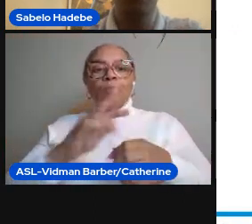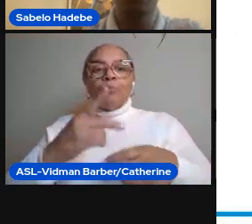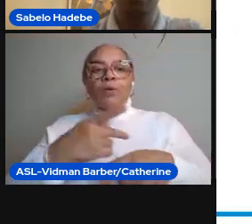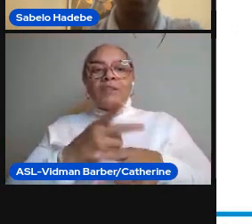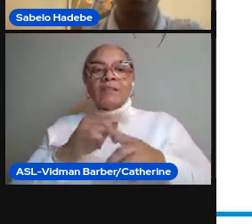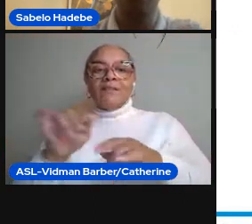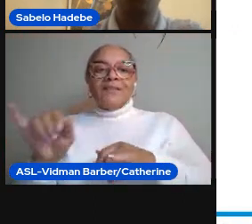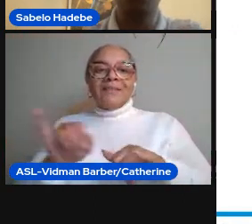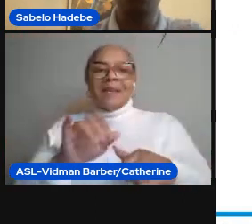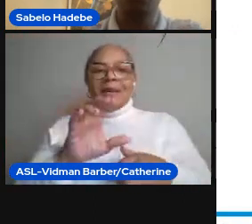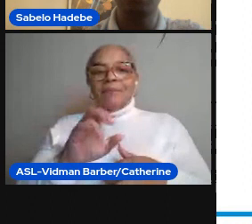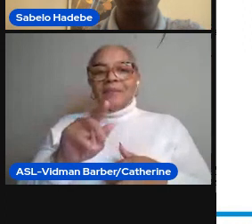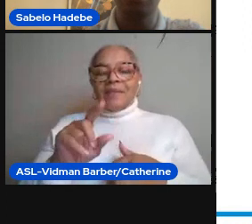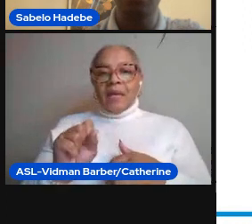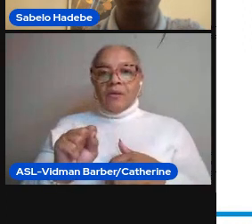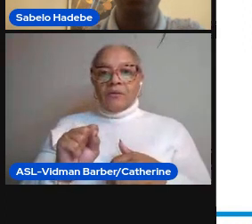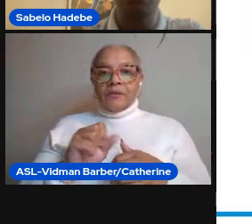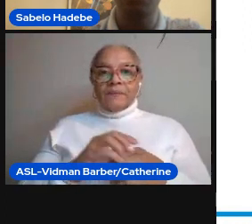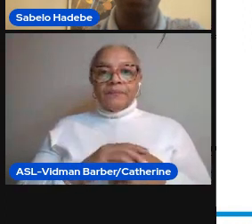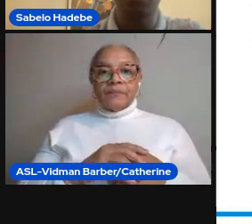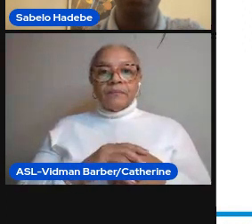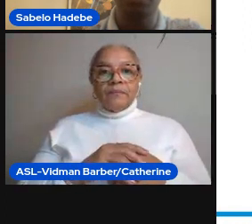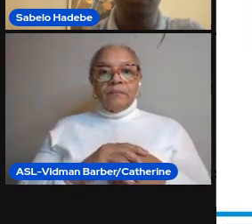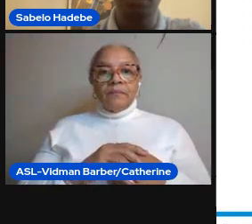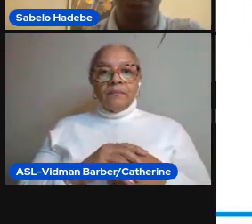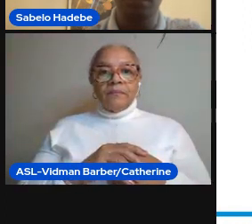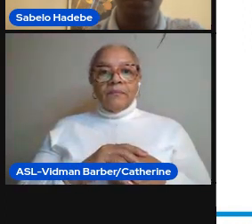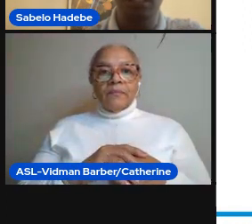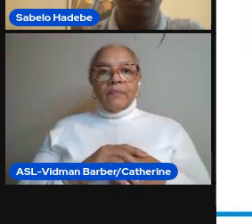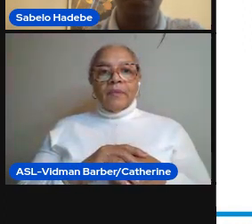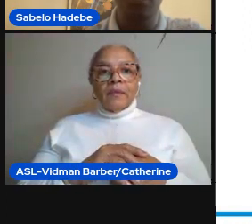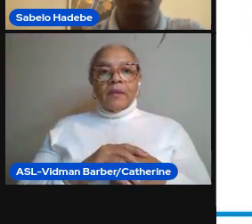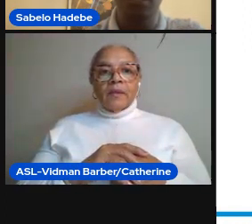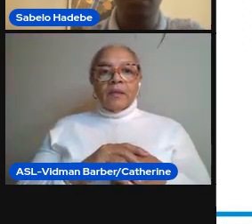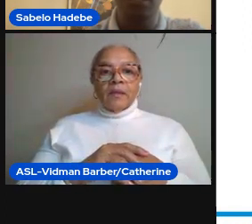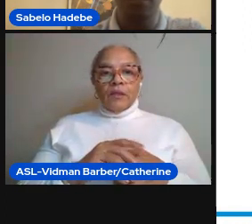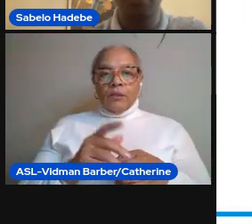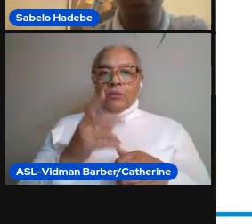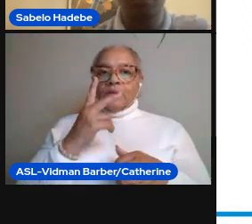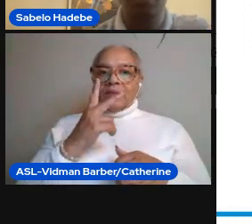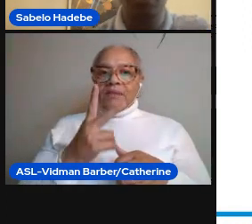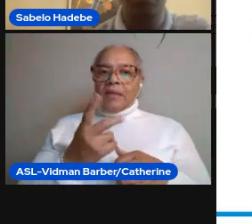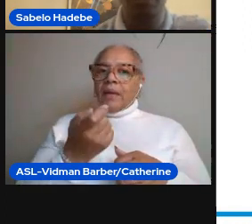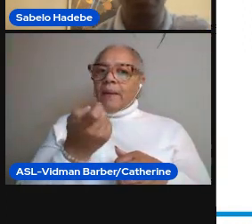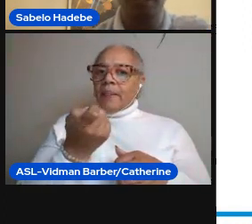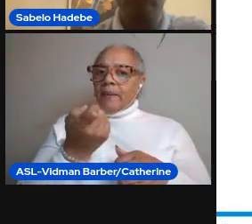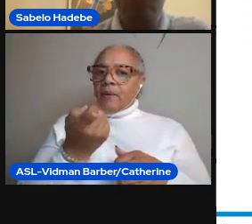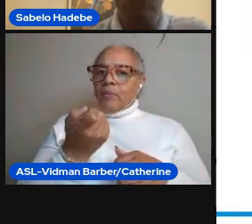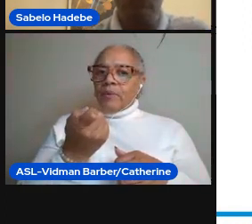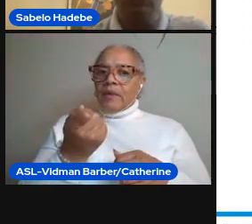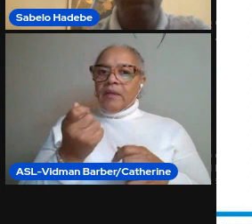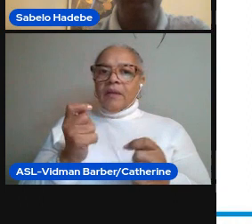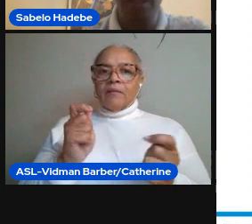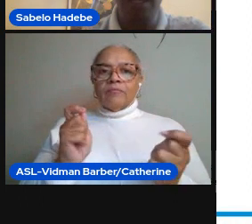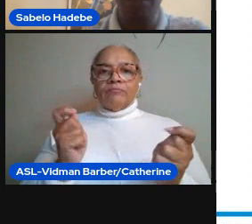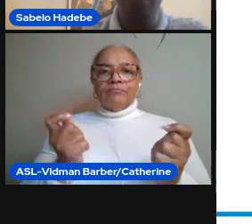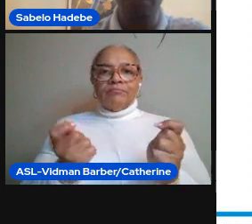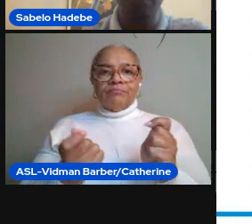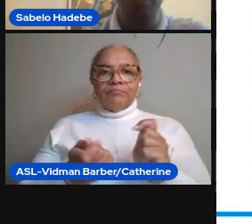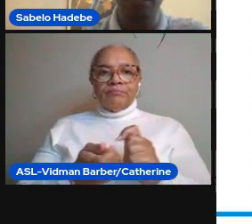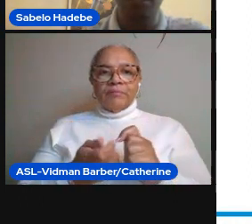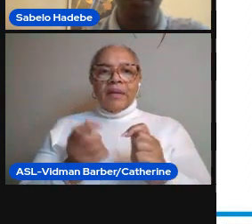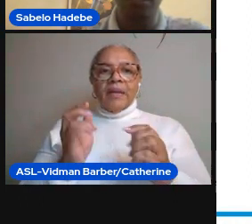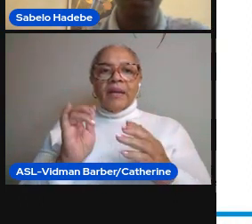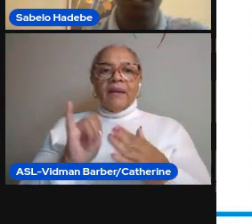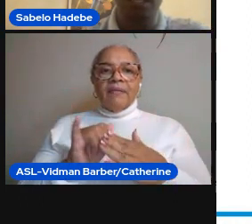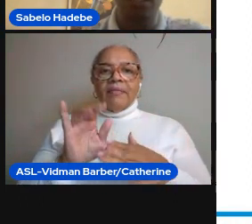So you do see a bit of rho gamma T increase in the knockout mice, but